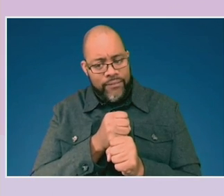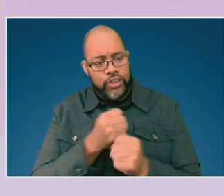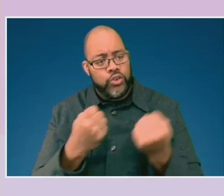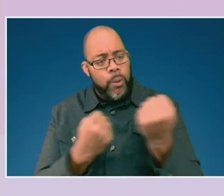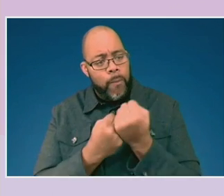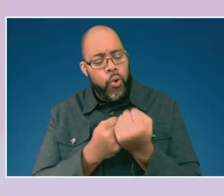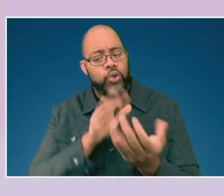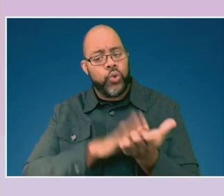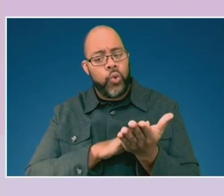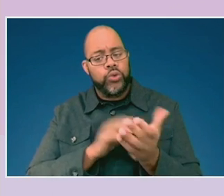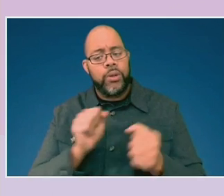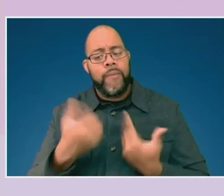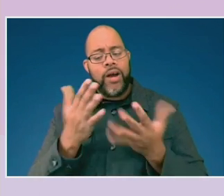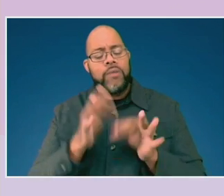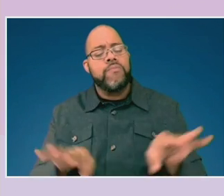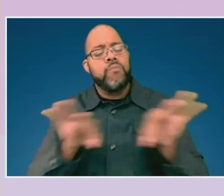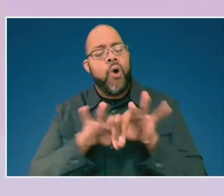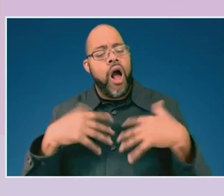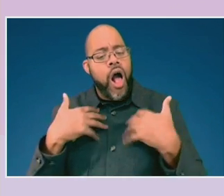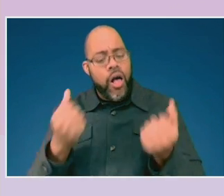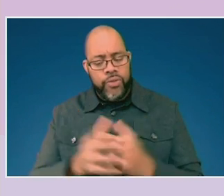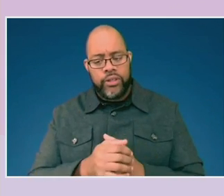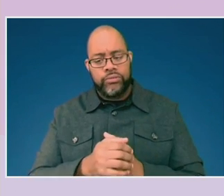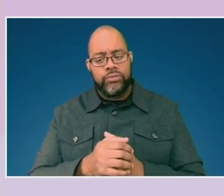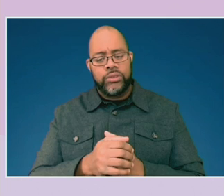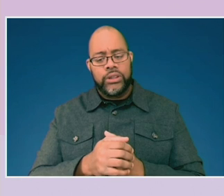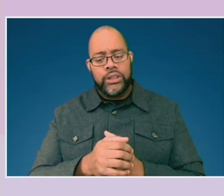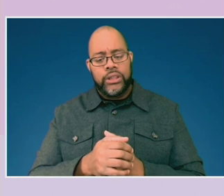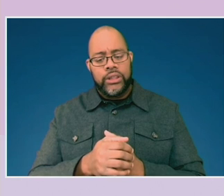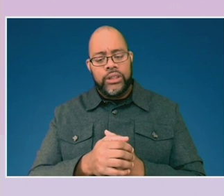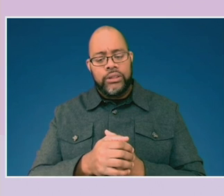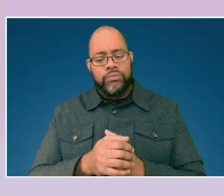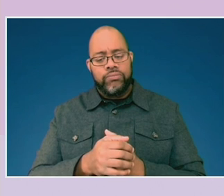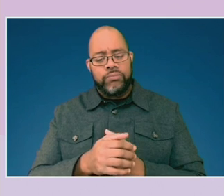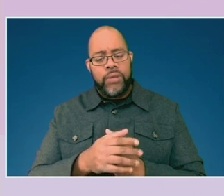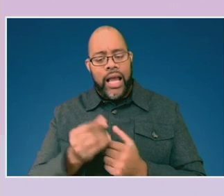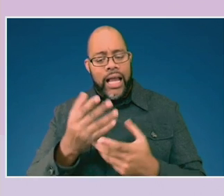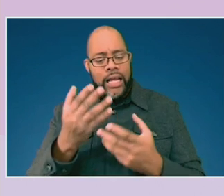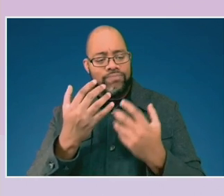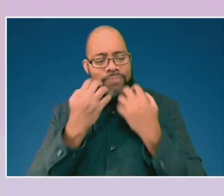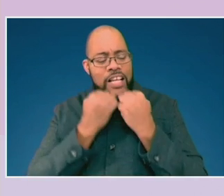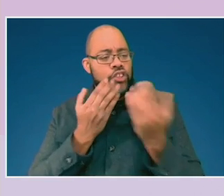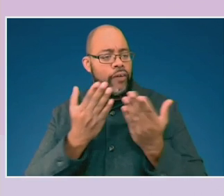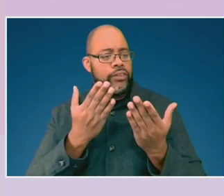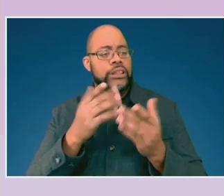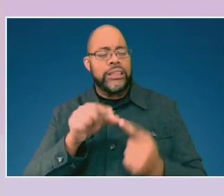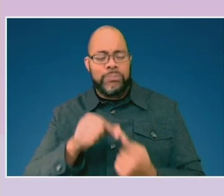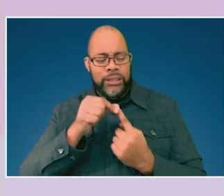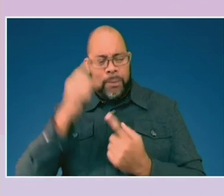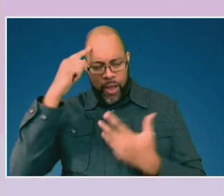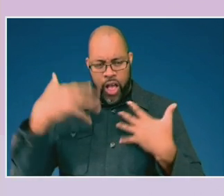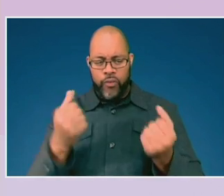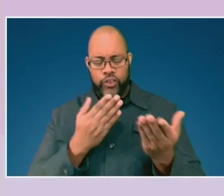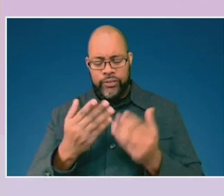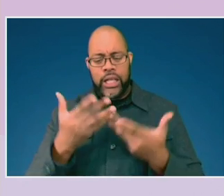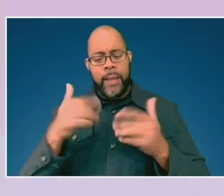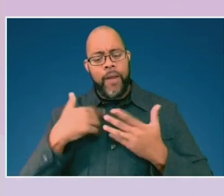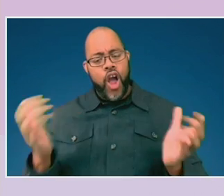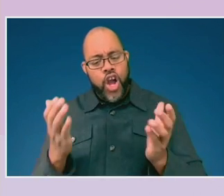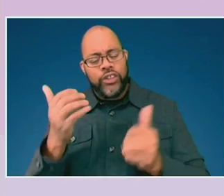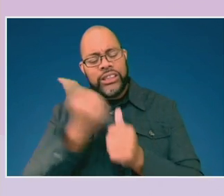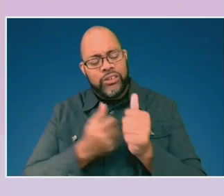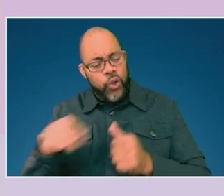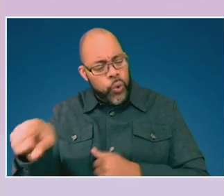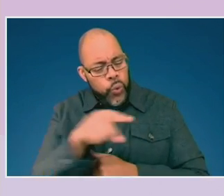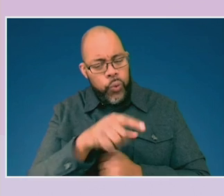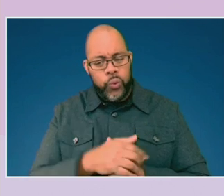schools providing critical health care services, especially mental health services. So let me encourage each and every one of you